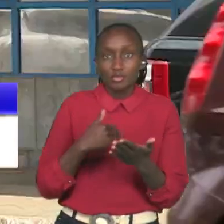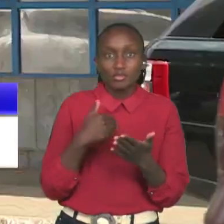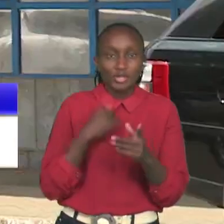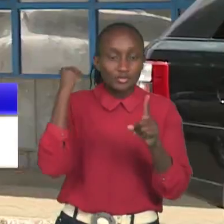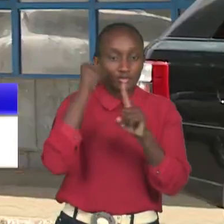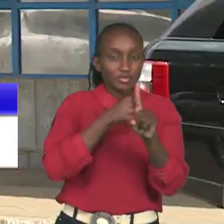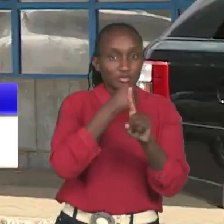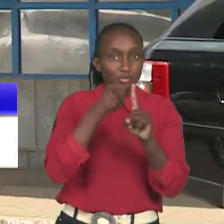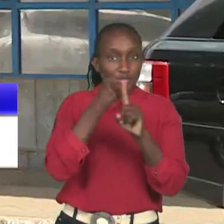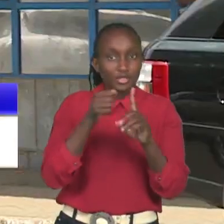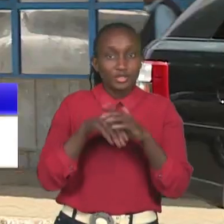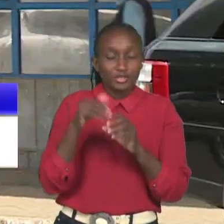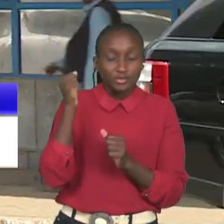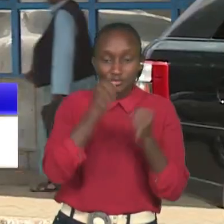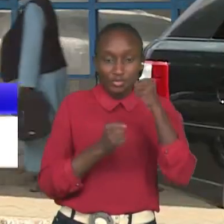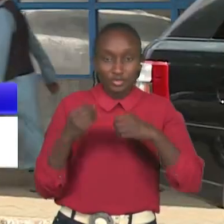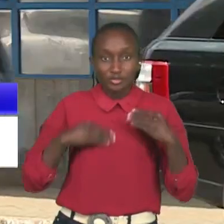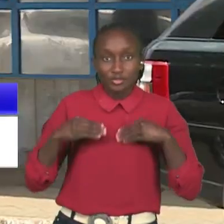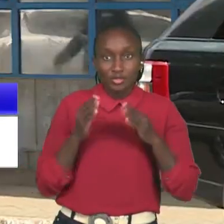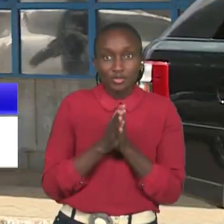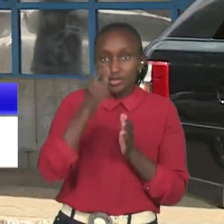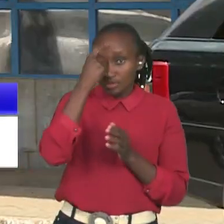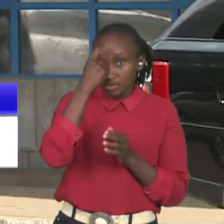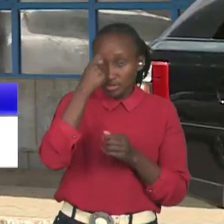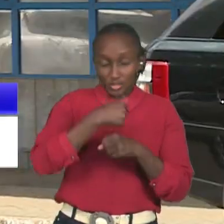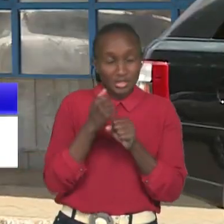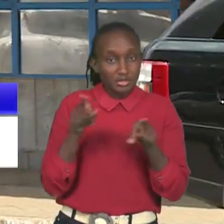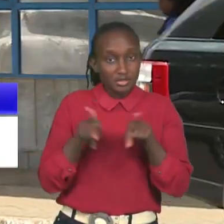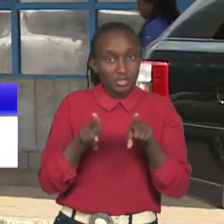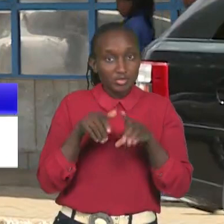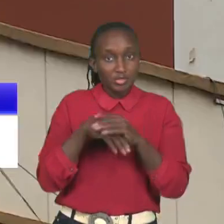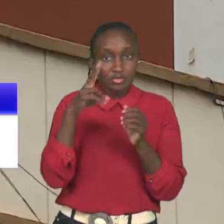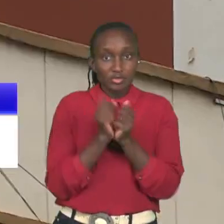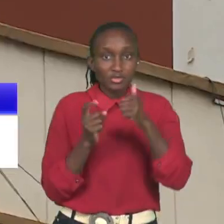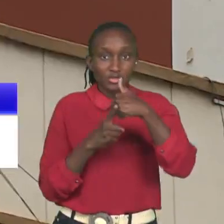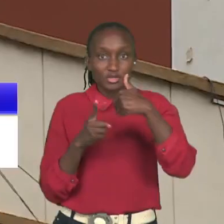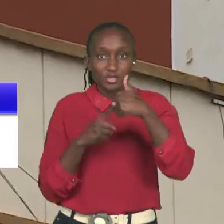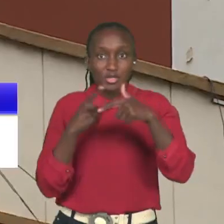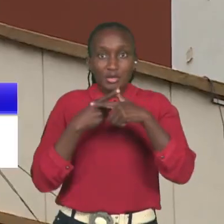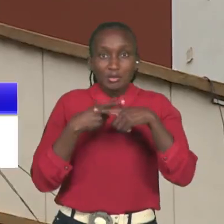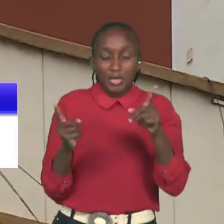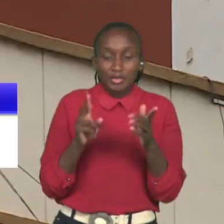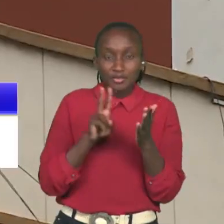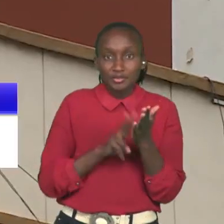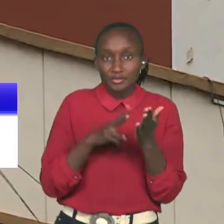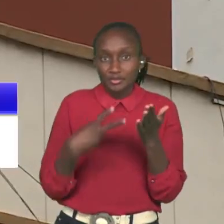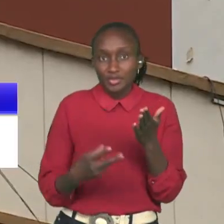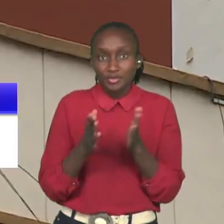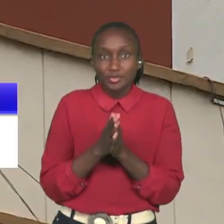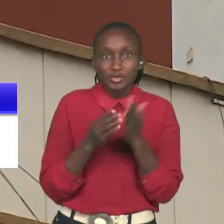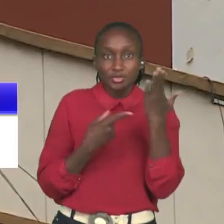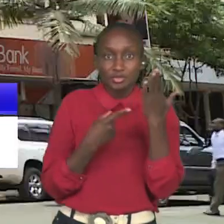impact in fighting corruption, with India having conducted such an exercise in 2016, but yielded little with digital